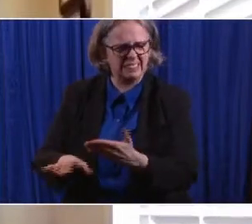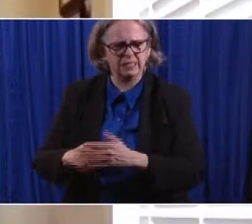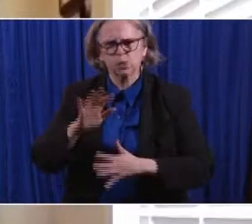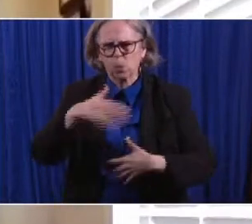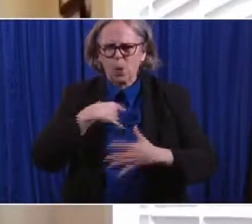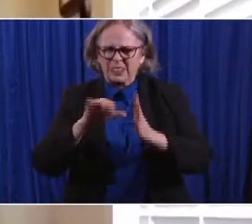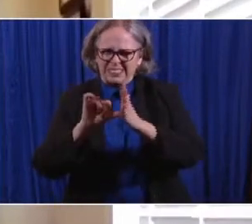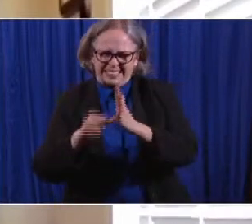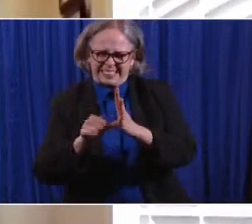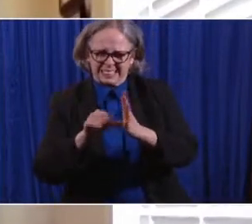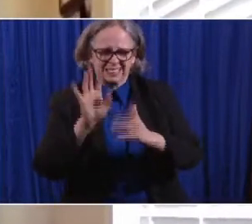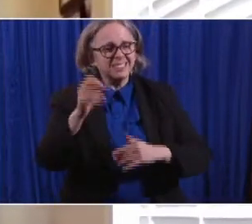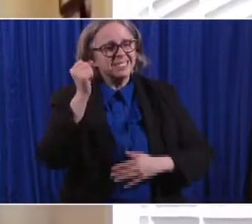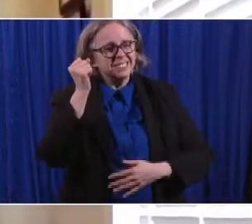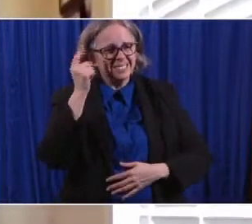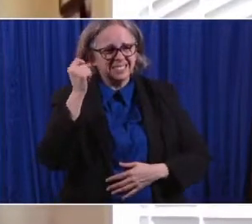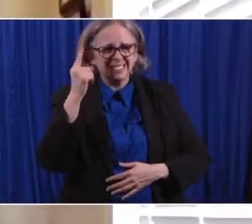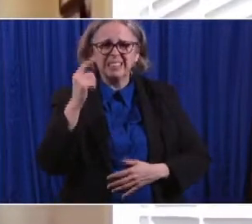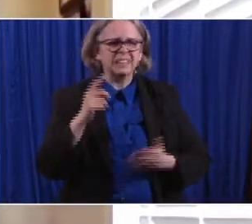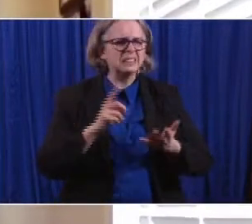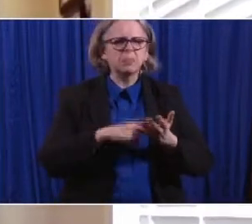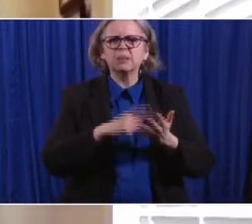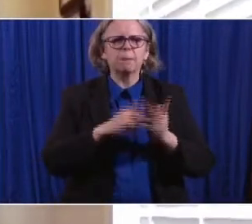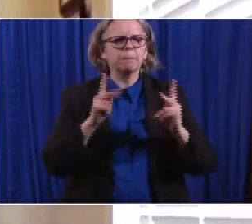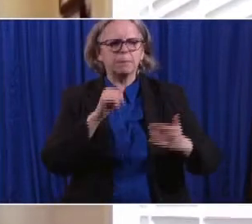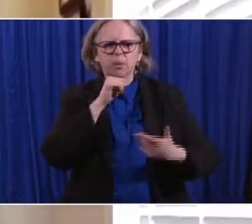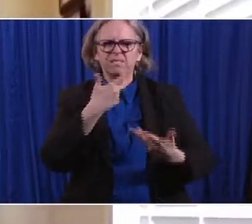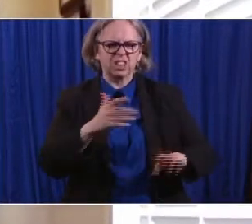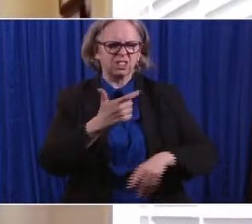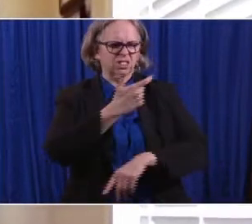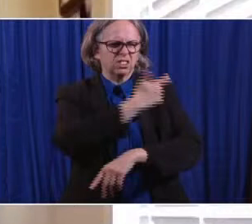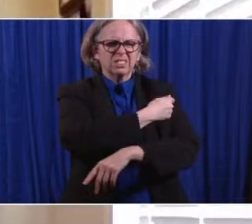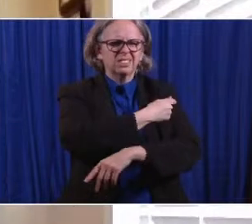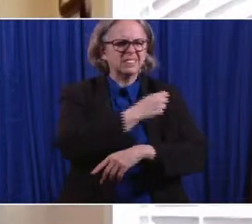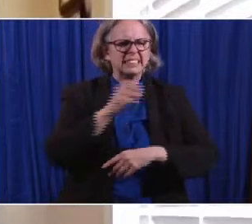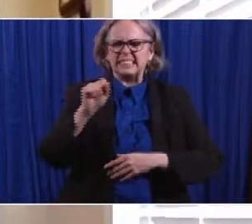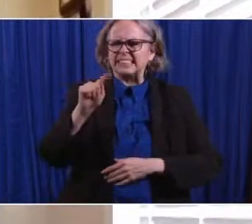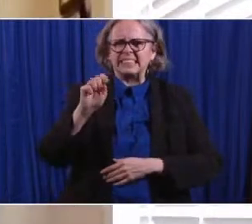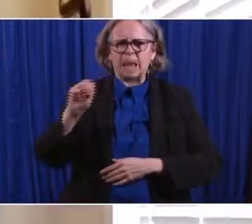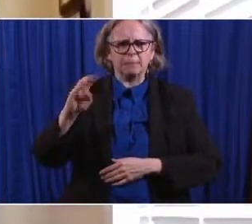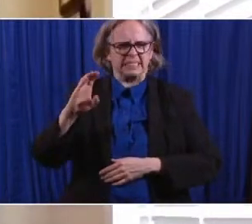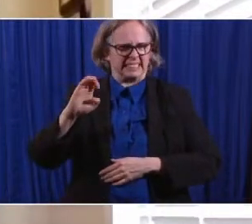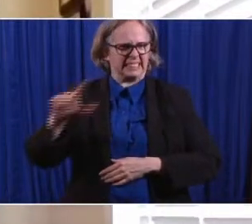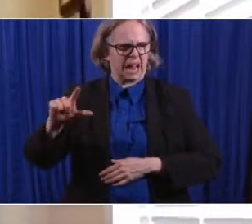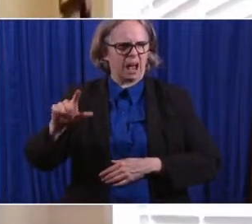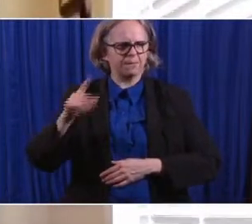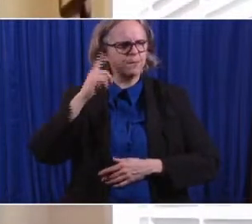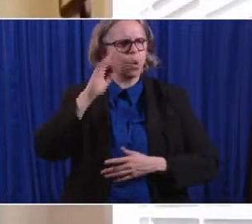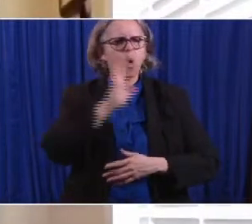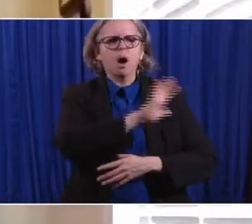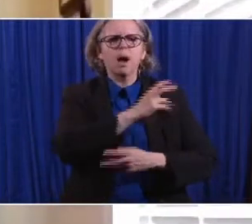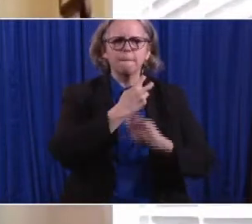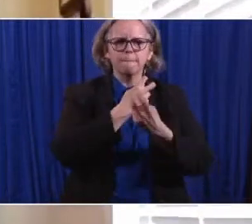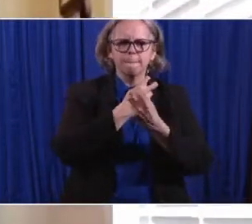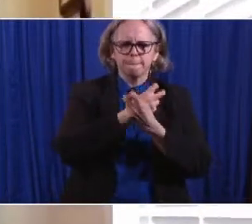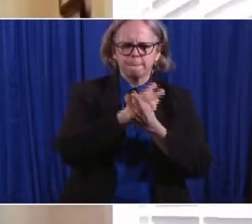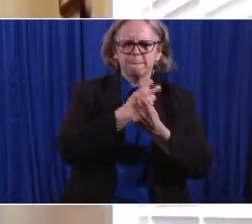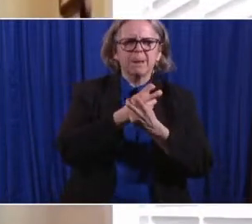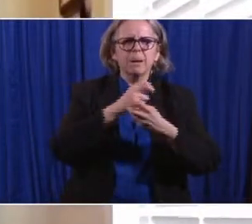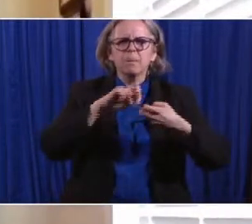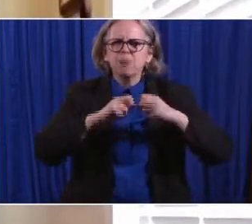injections people might receive for the treatment of orthopedic problems, especially for their knees. And then lastly,